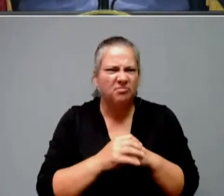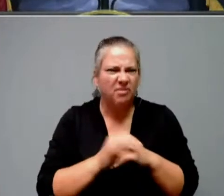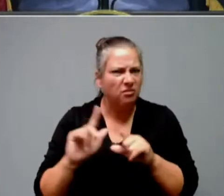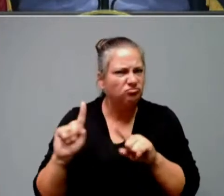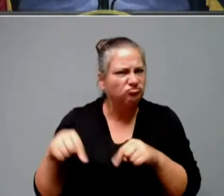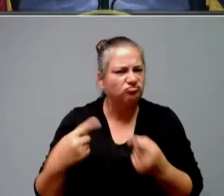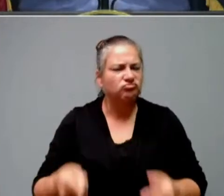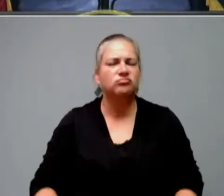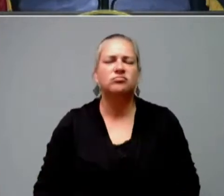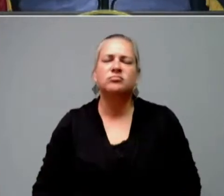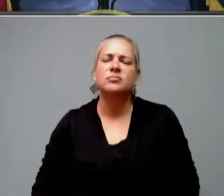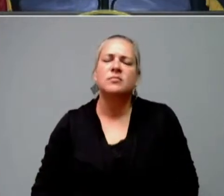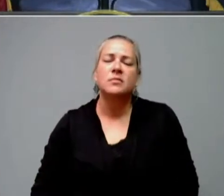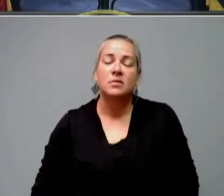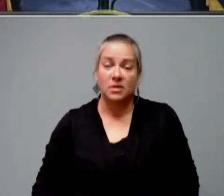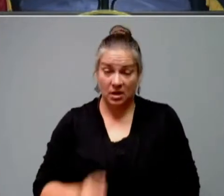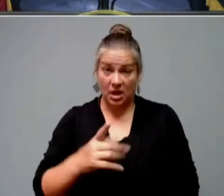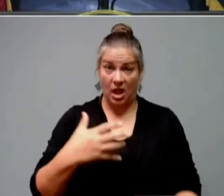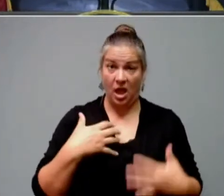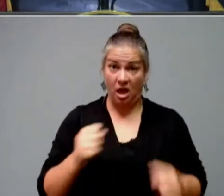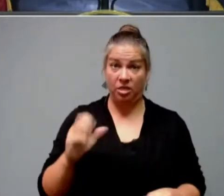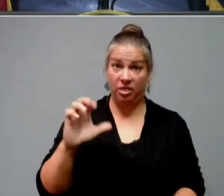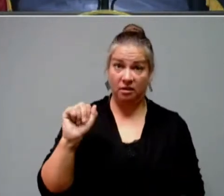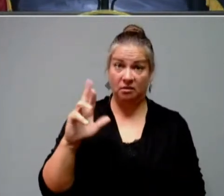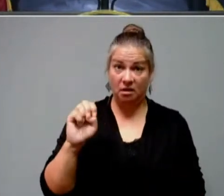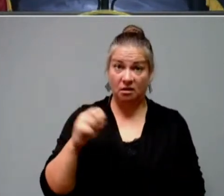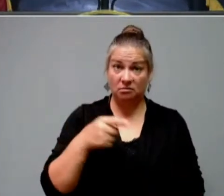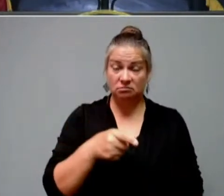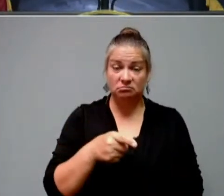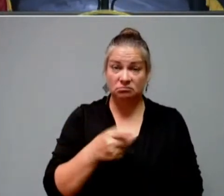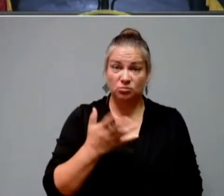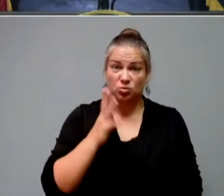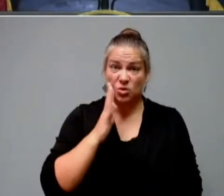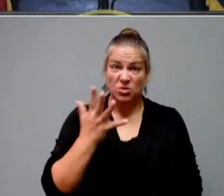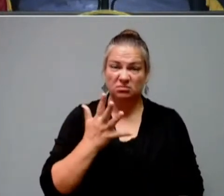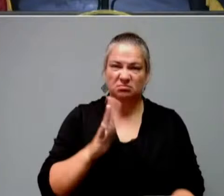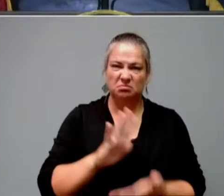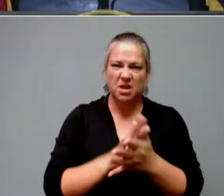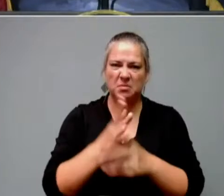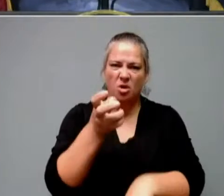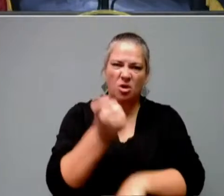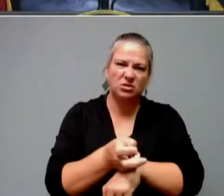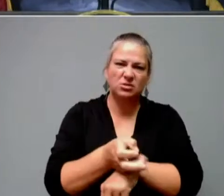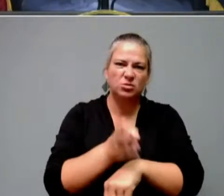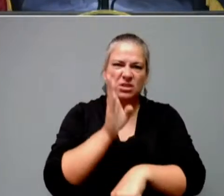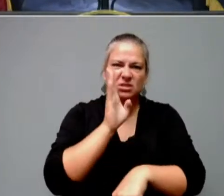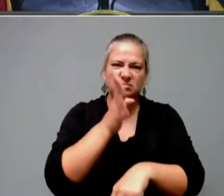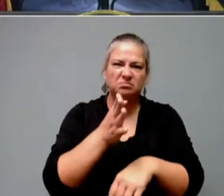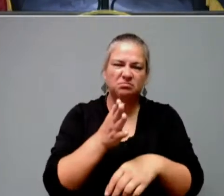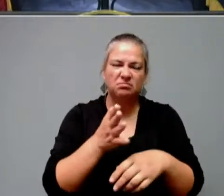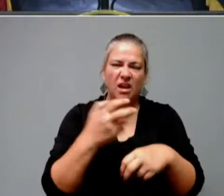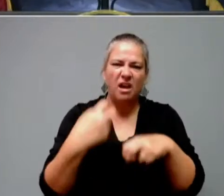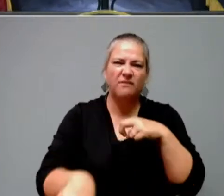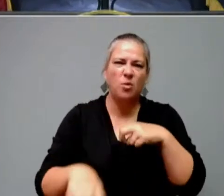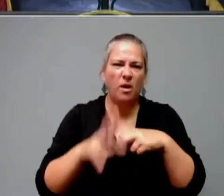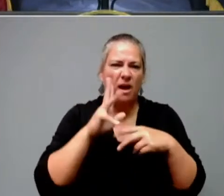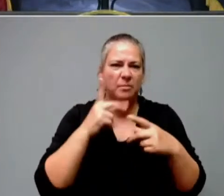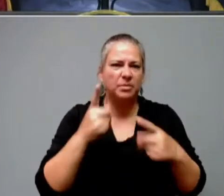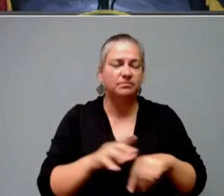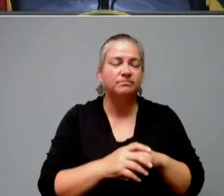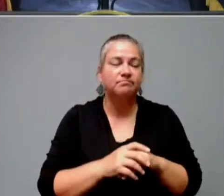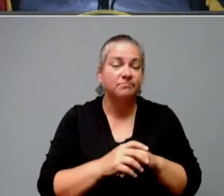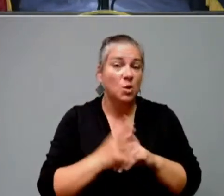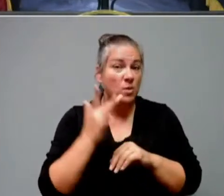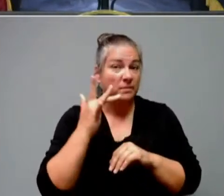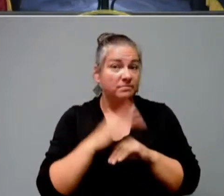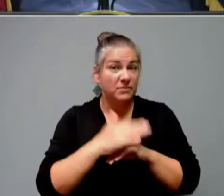the healthcare capacity is going to get really difficult here in the weeks ahead. What's happening in the states to the south of us, they don't